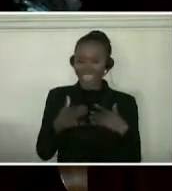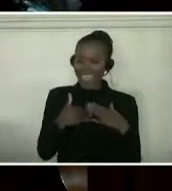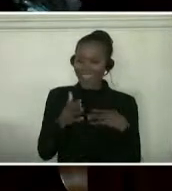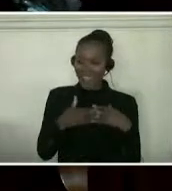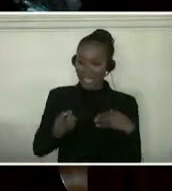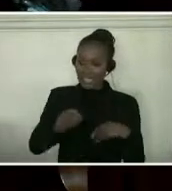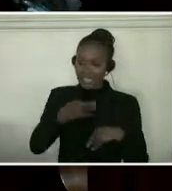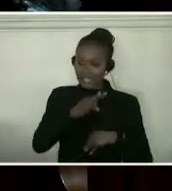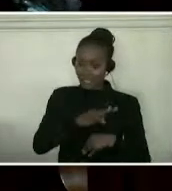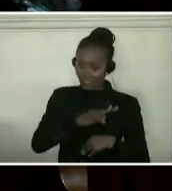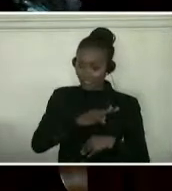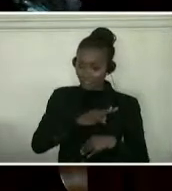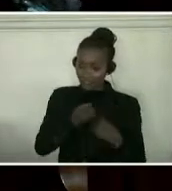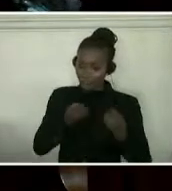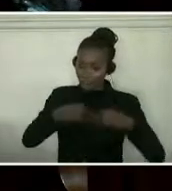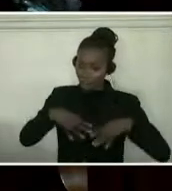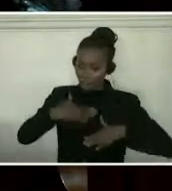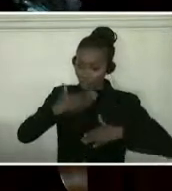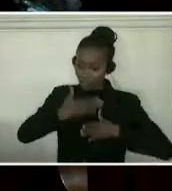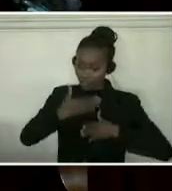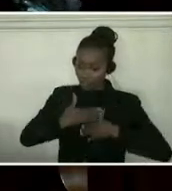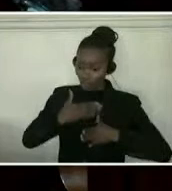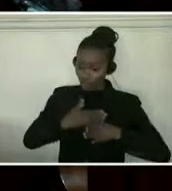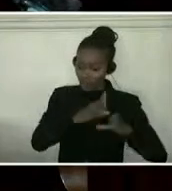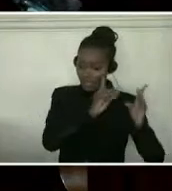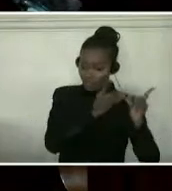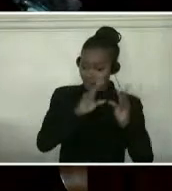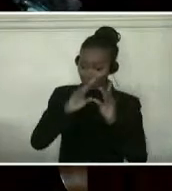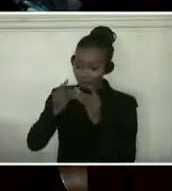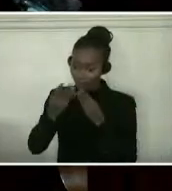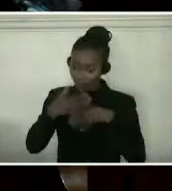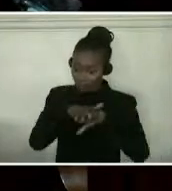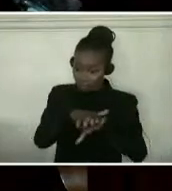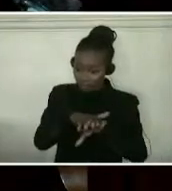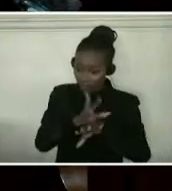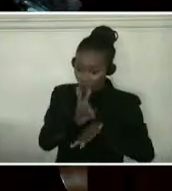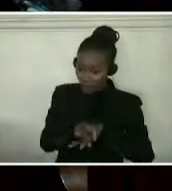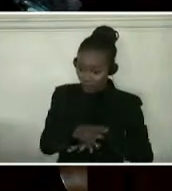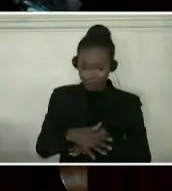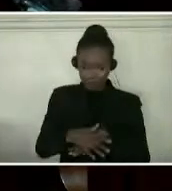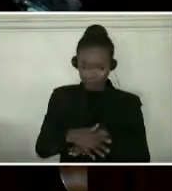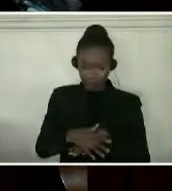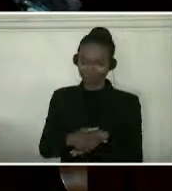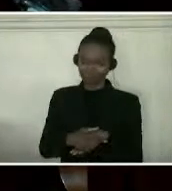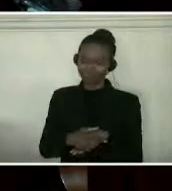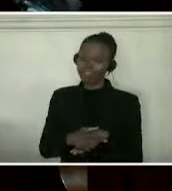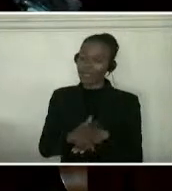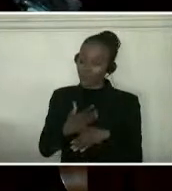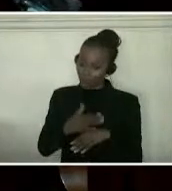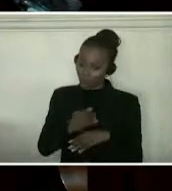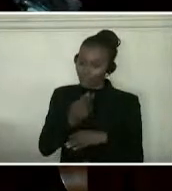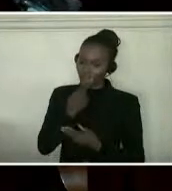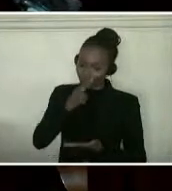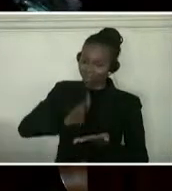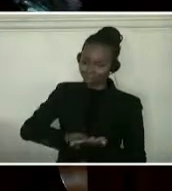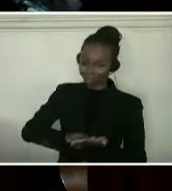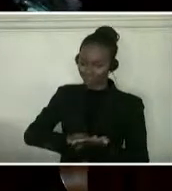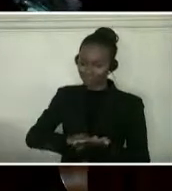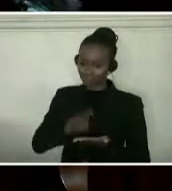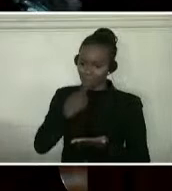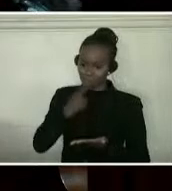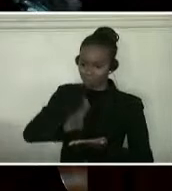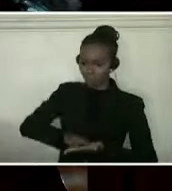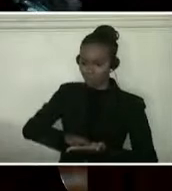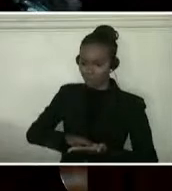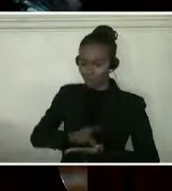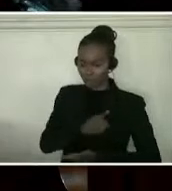matching the two departments we want to assure you and in terms of feeling of the